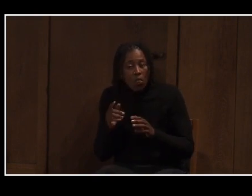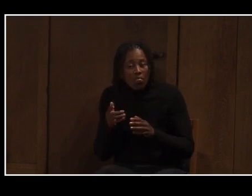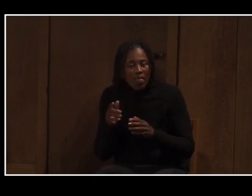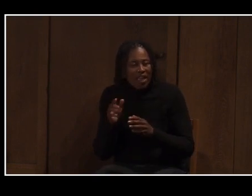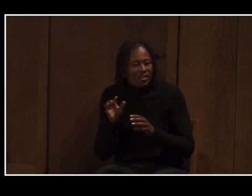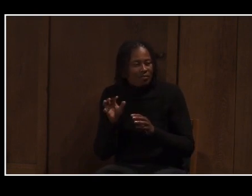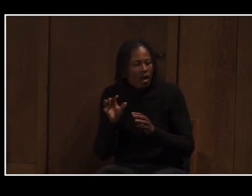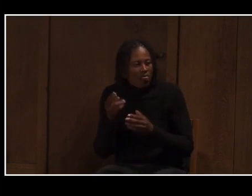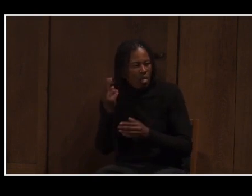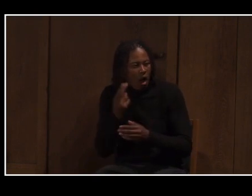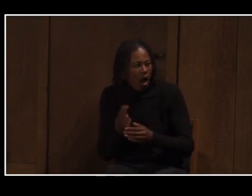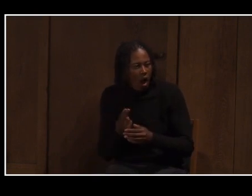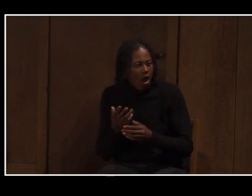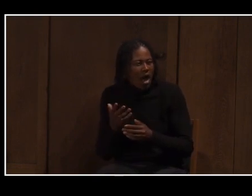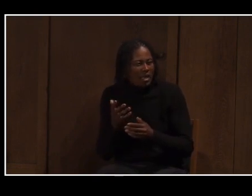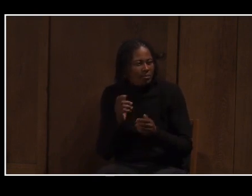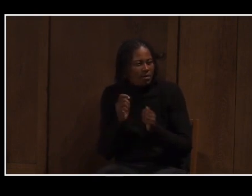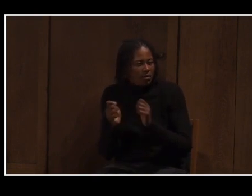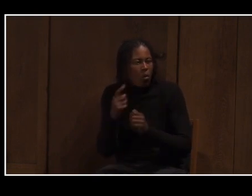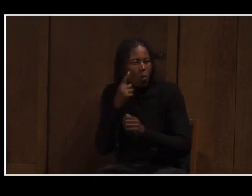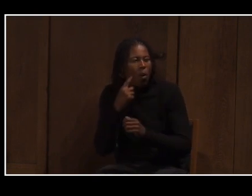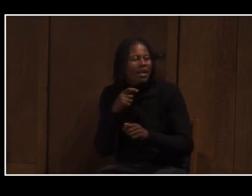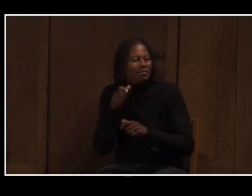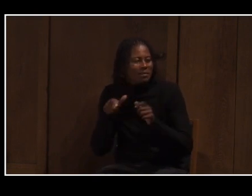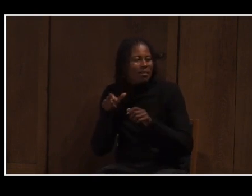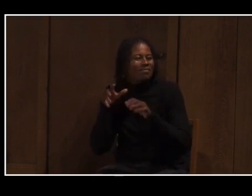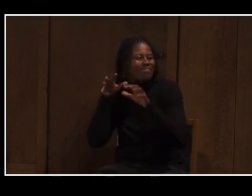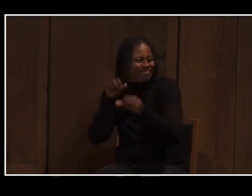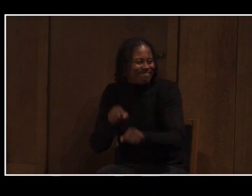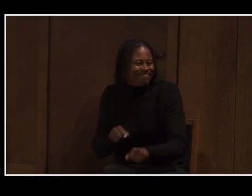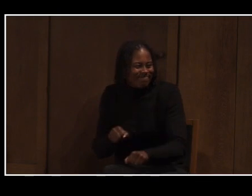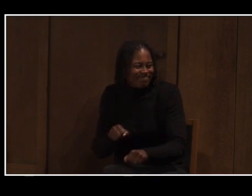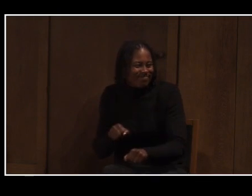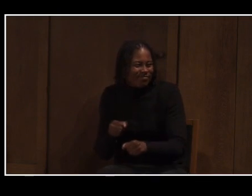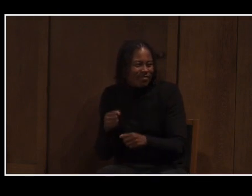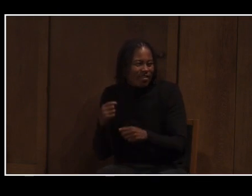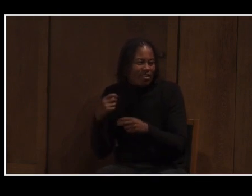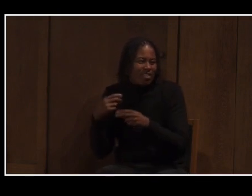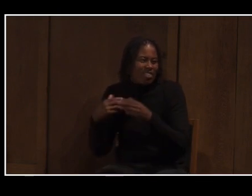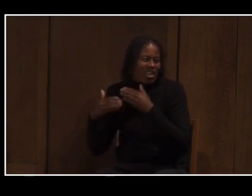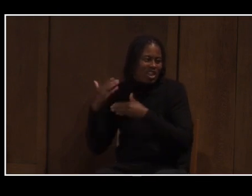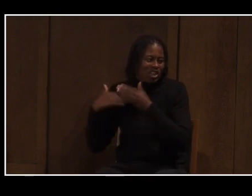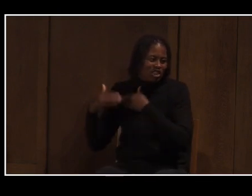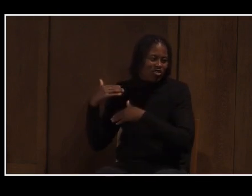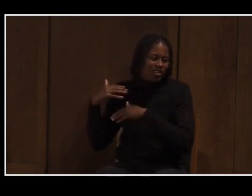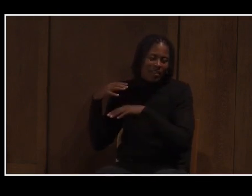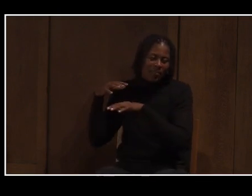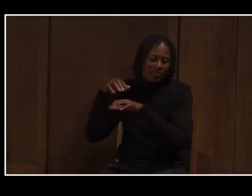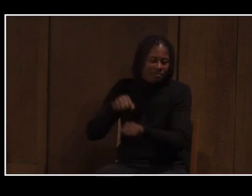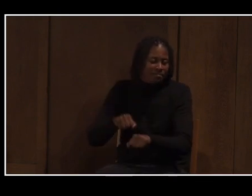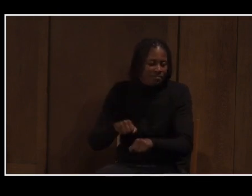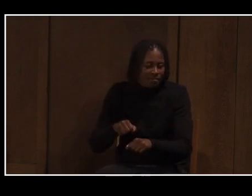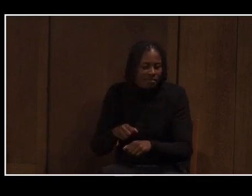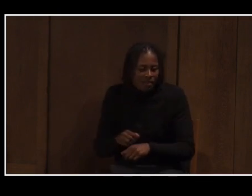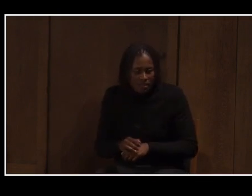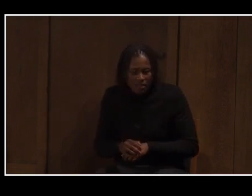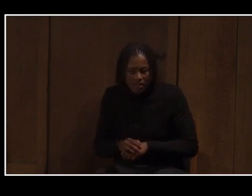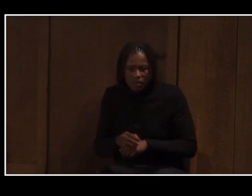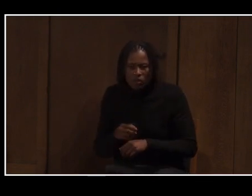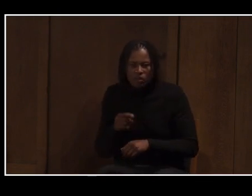them. And a scholar called Amanda J. Lucia talks about, you know, these wellness festivals as